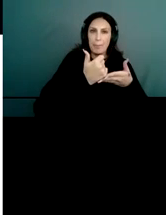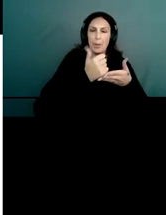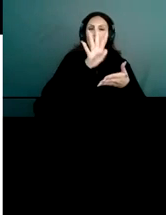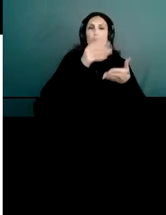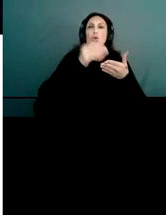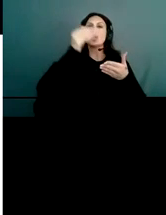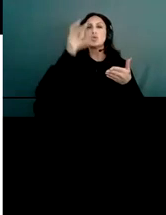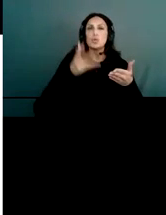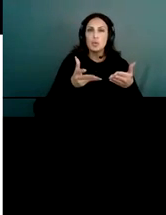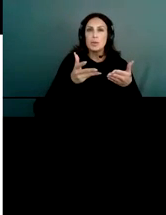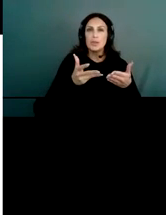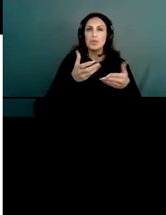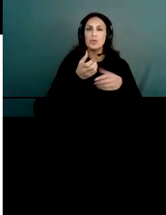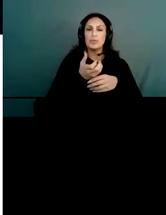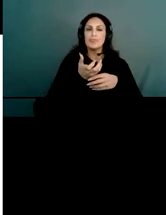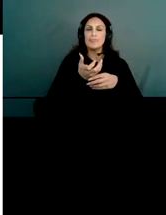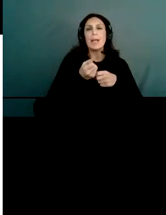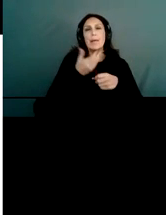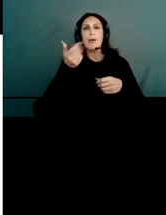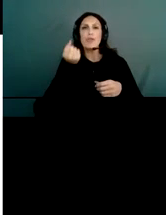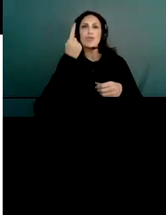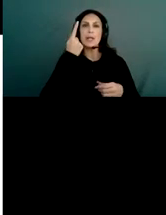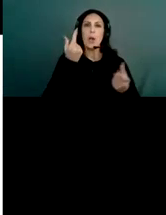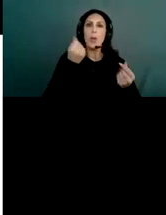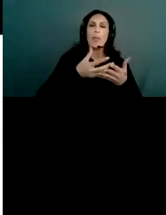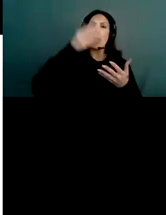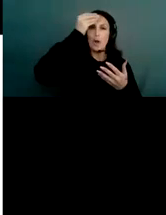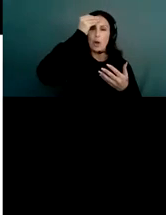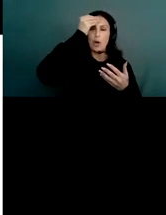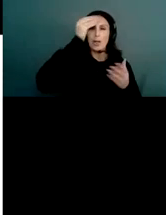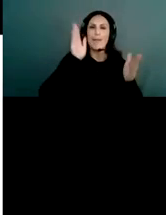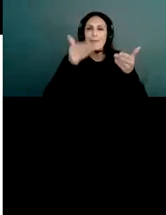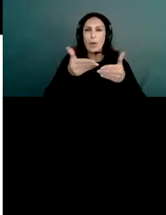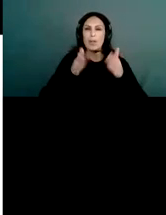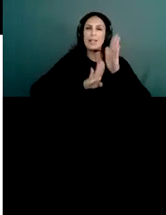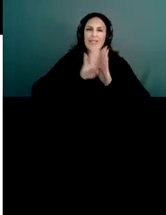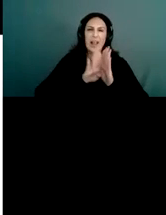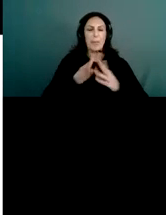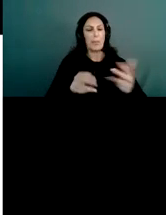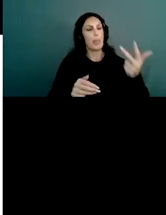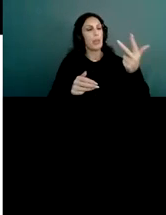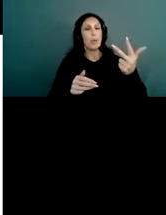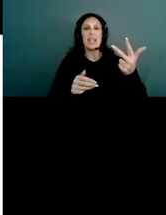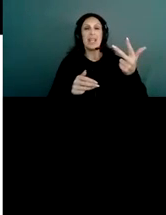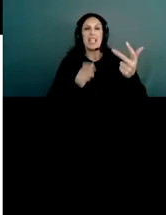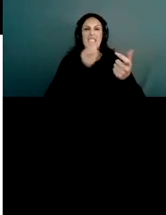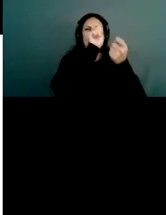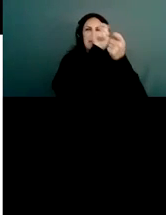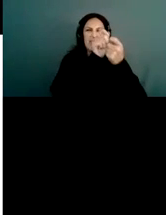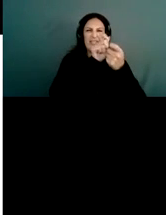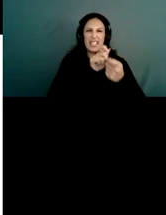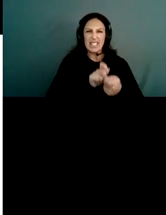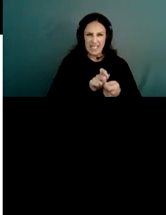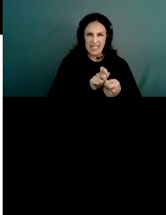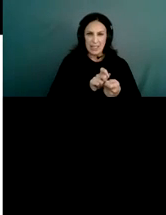student's classroom. It focuses on developing 3 specific reading target skills: